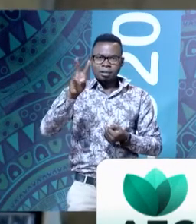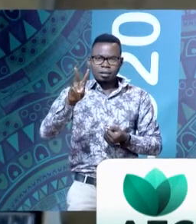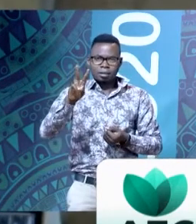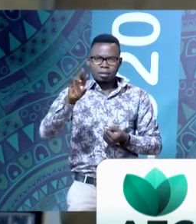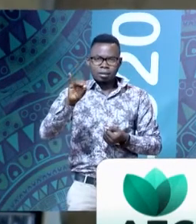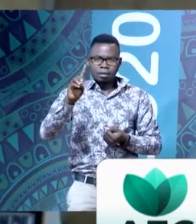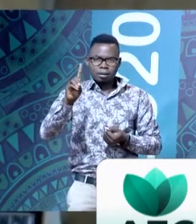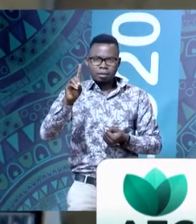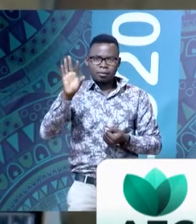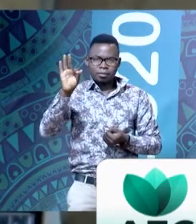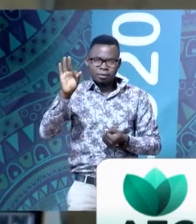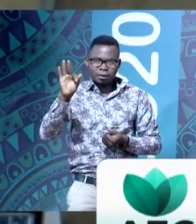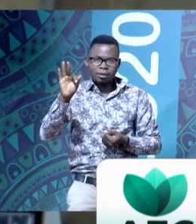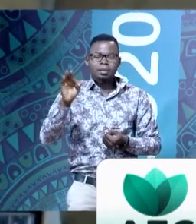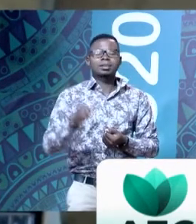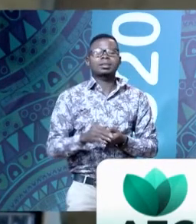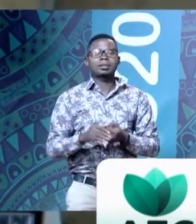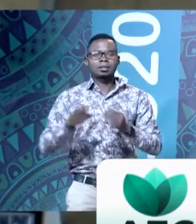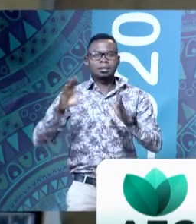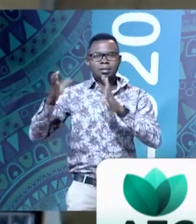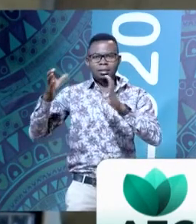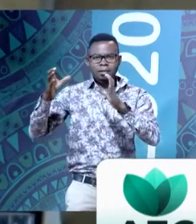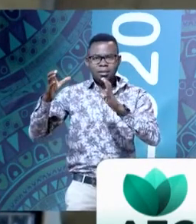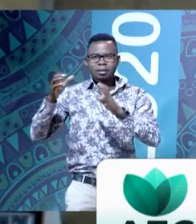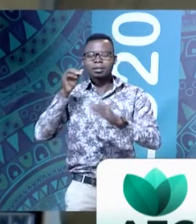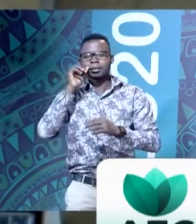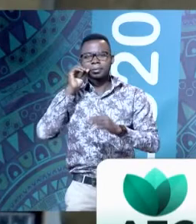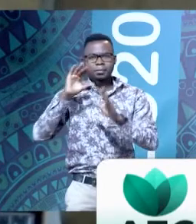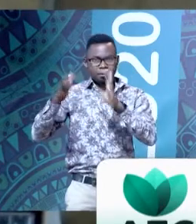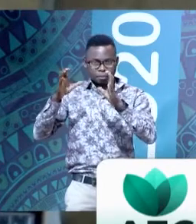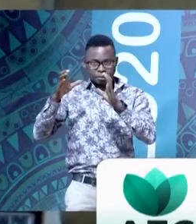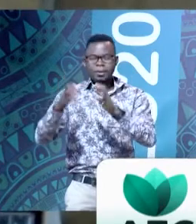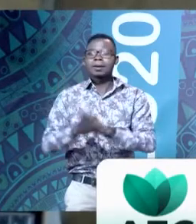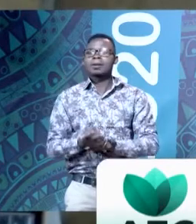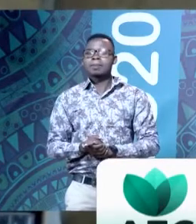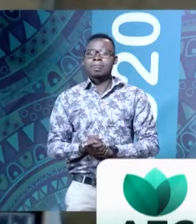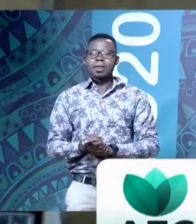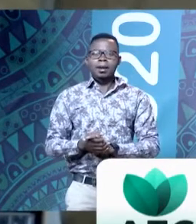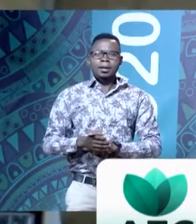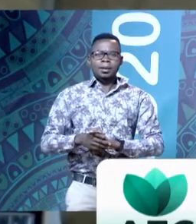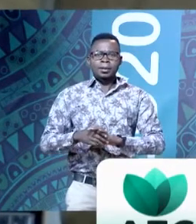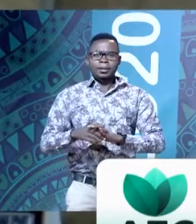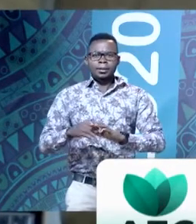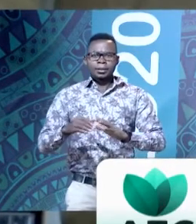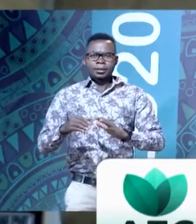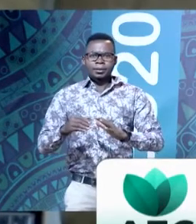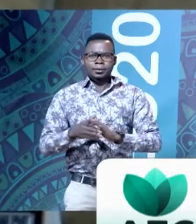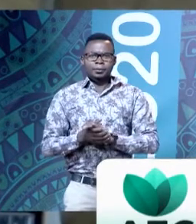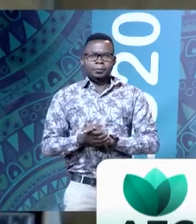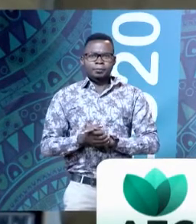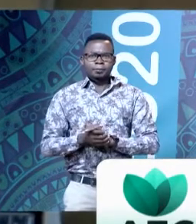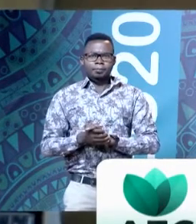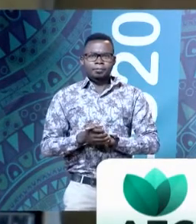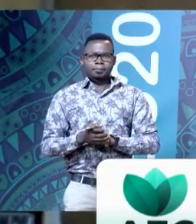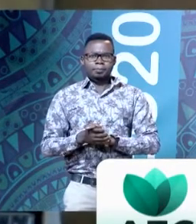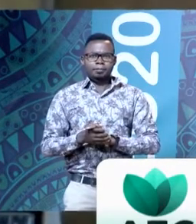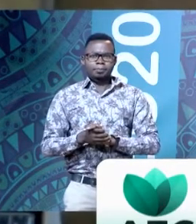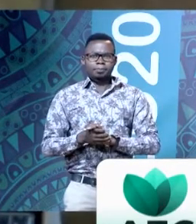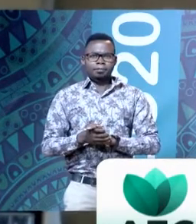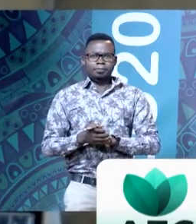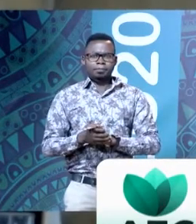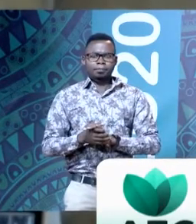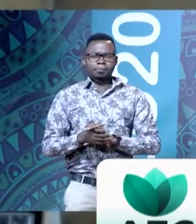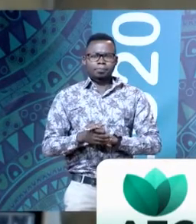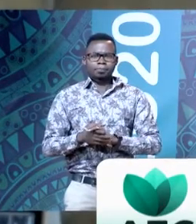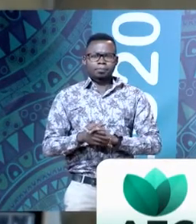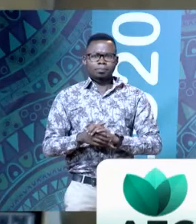pandemic challenges. I don't think if at all we have been able to really mount a robust